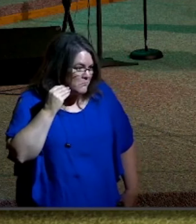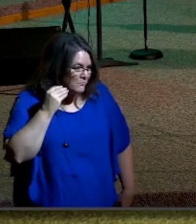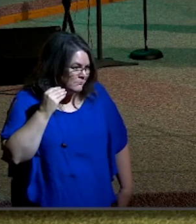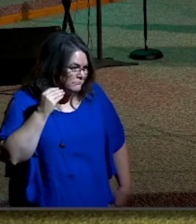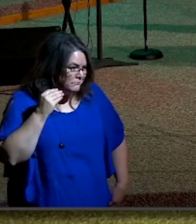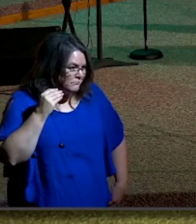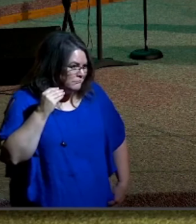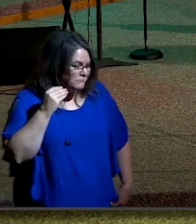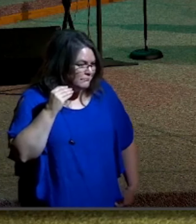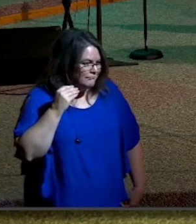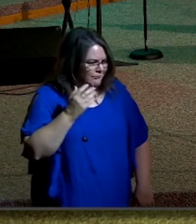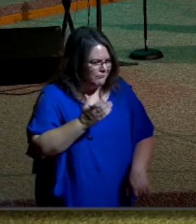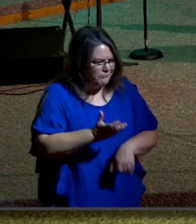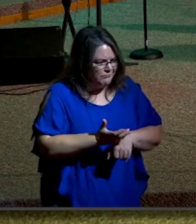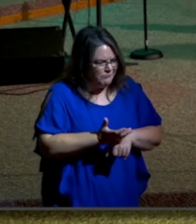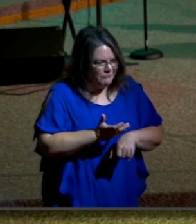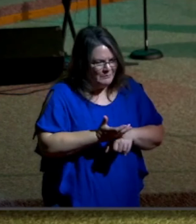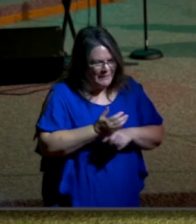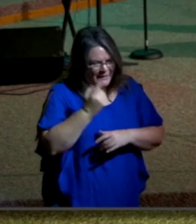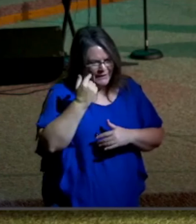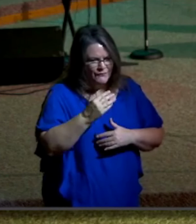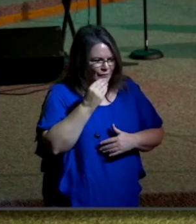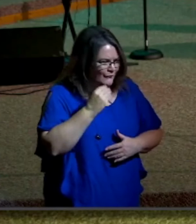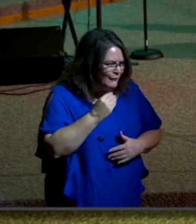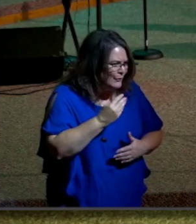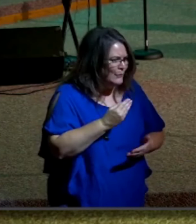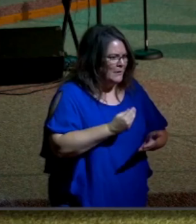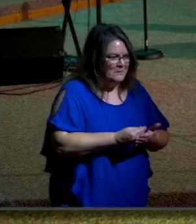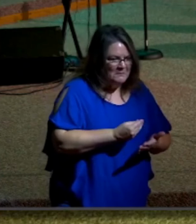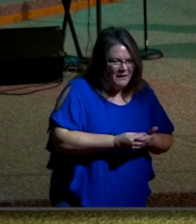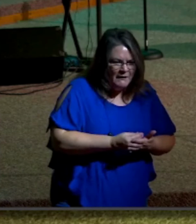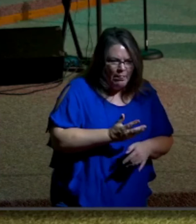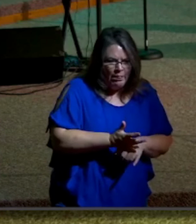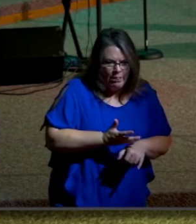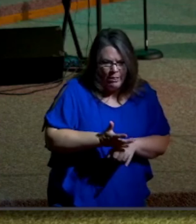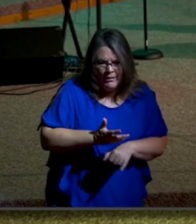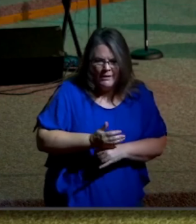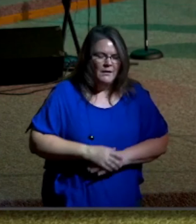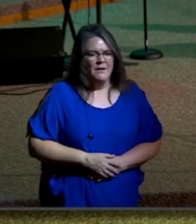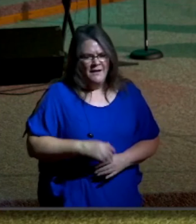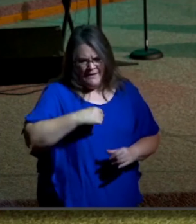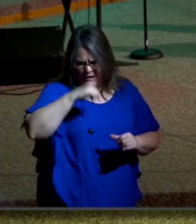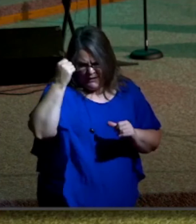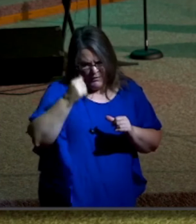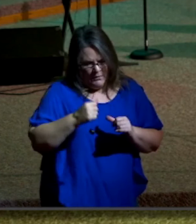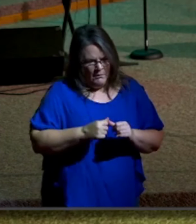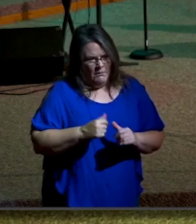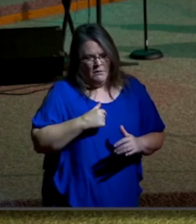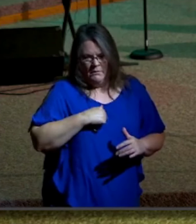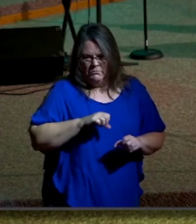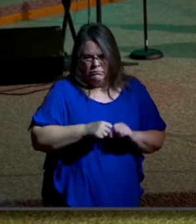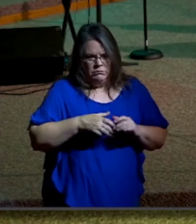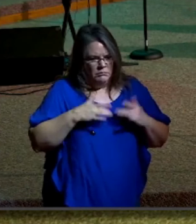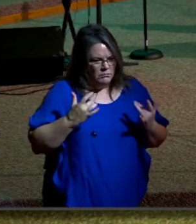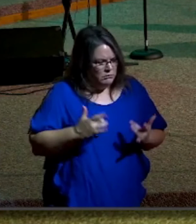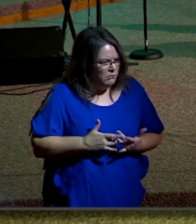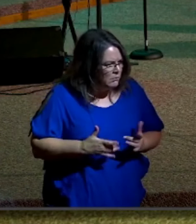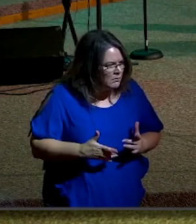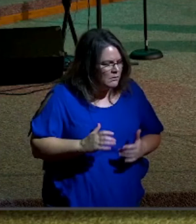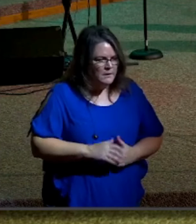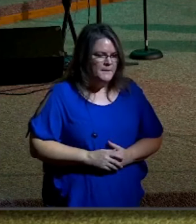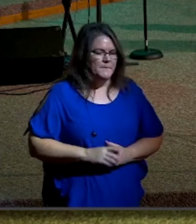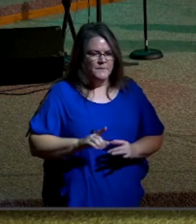begging for food, begging for money. And man, I remember it wrecked me. I remember when I came